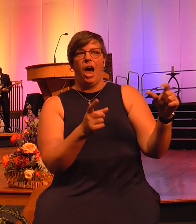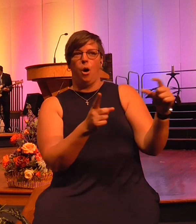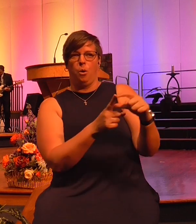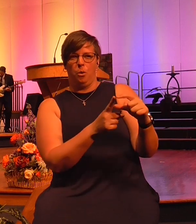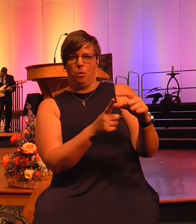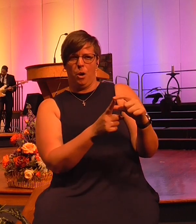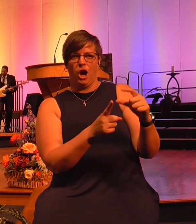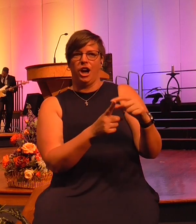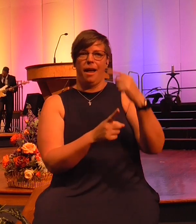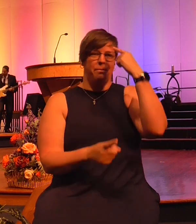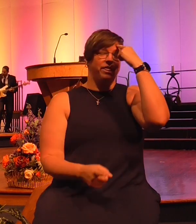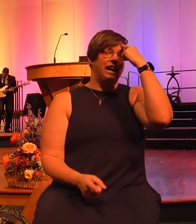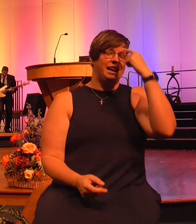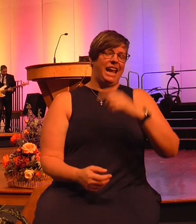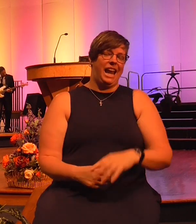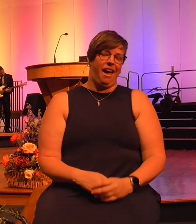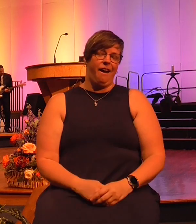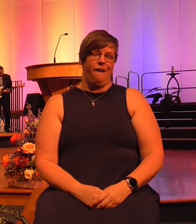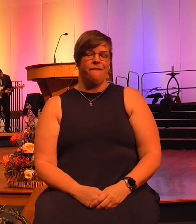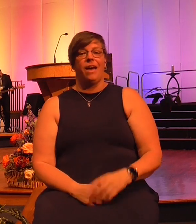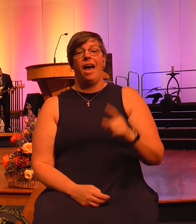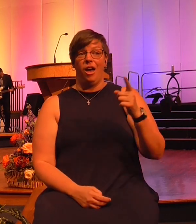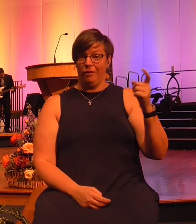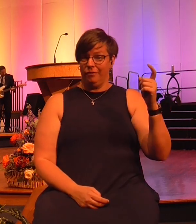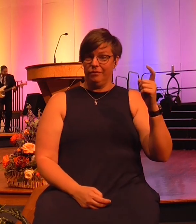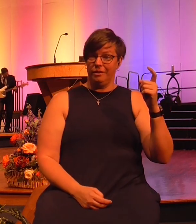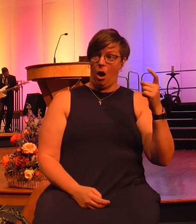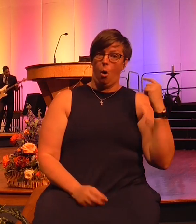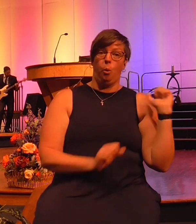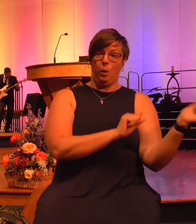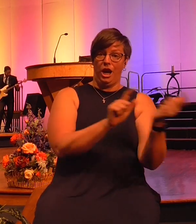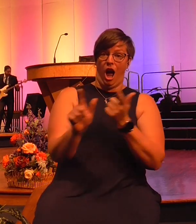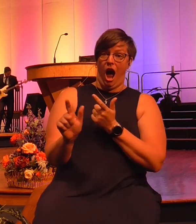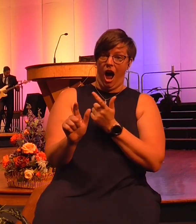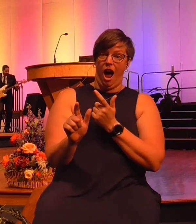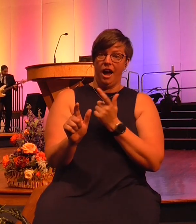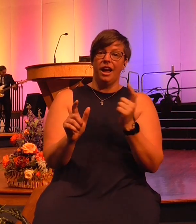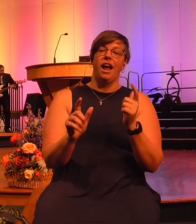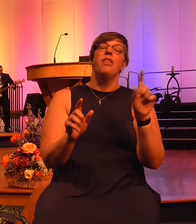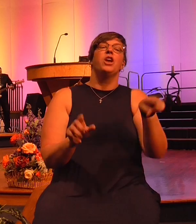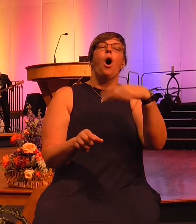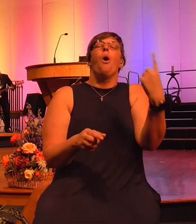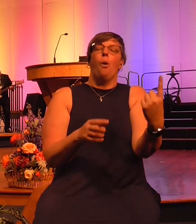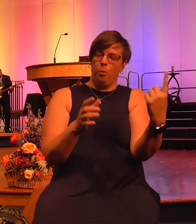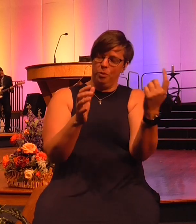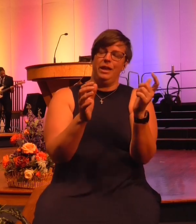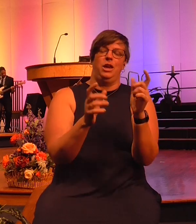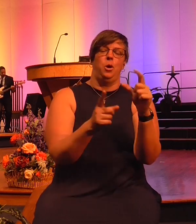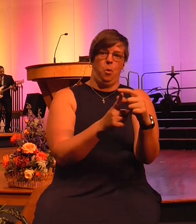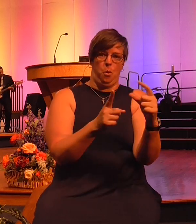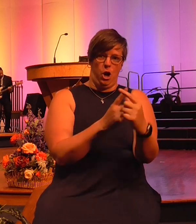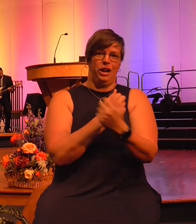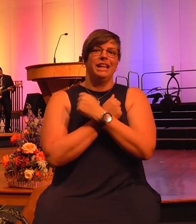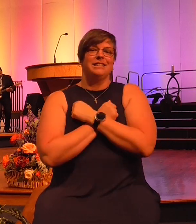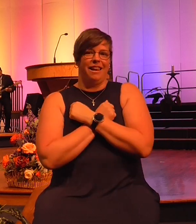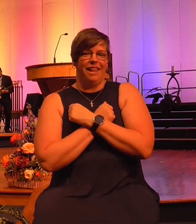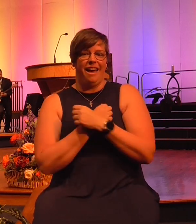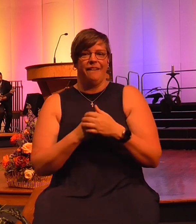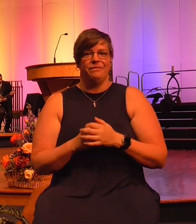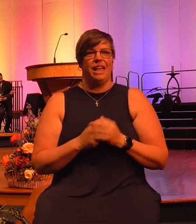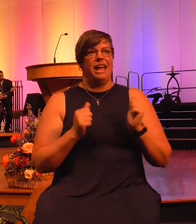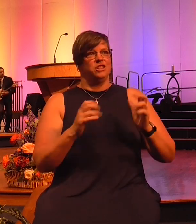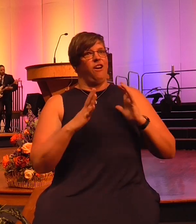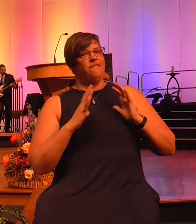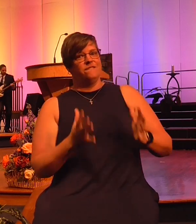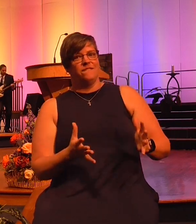the word I'm thinking of, and the only word is love. It's